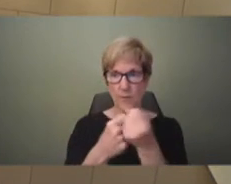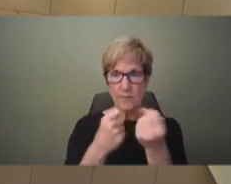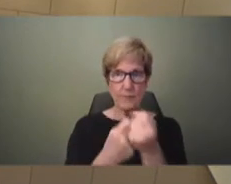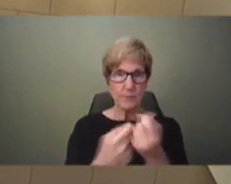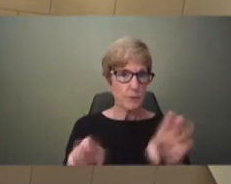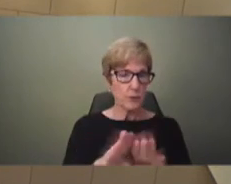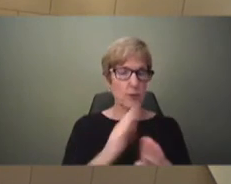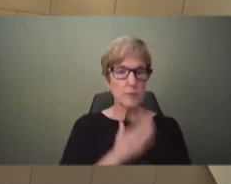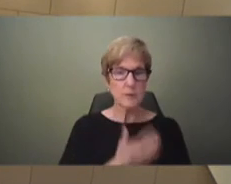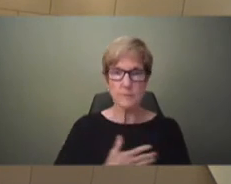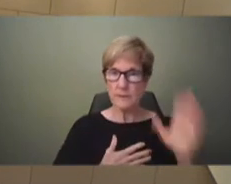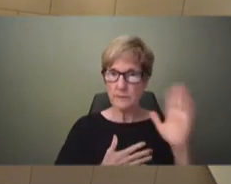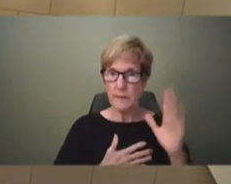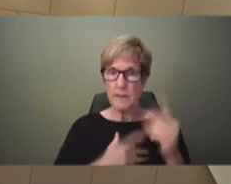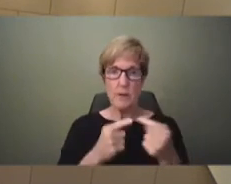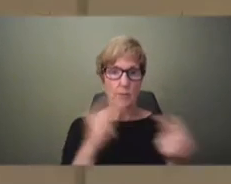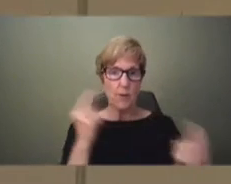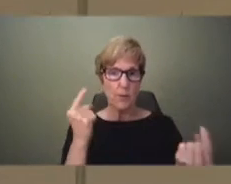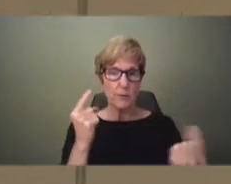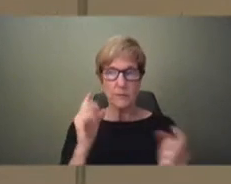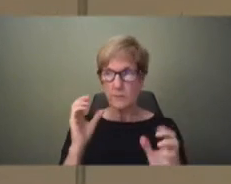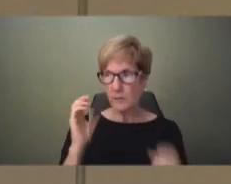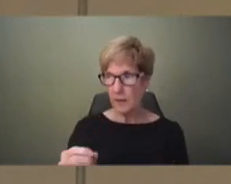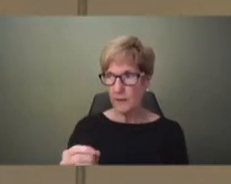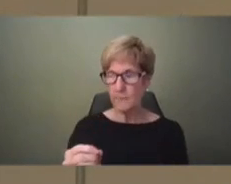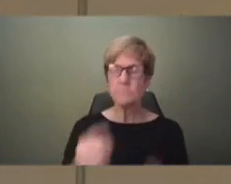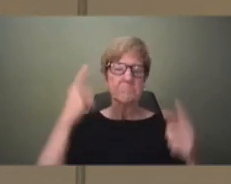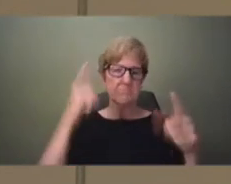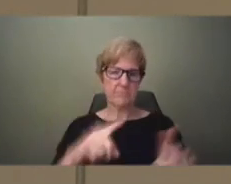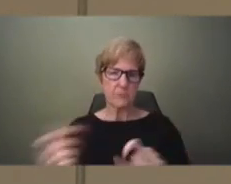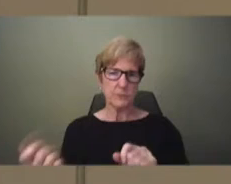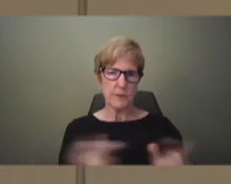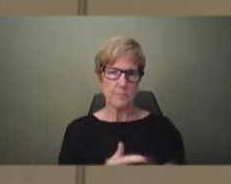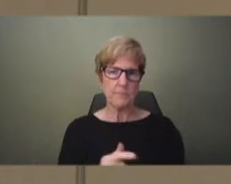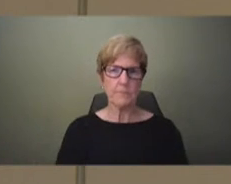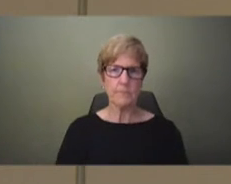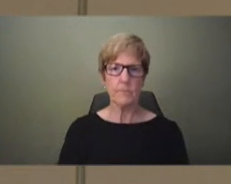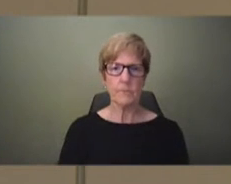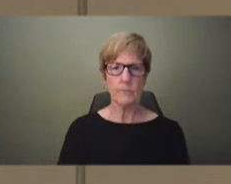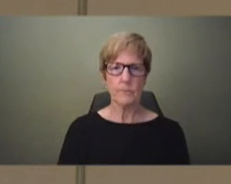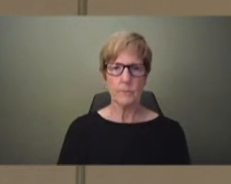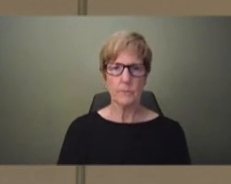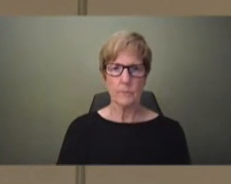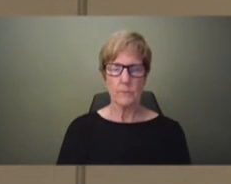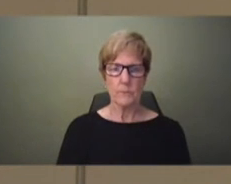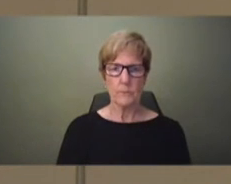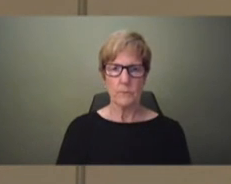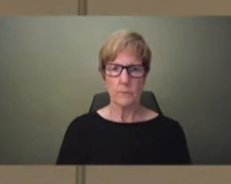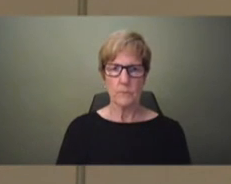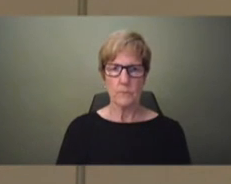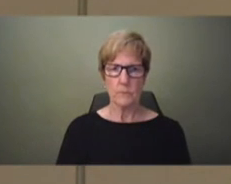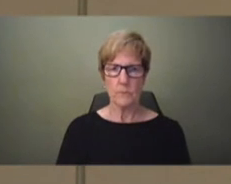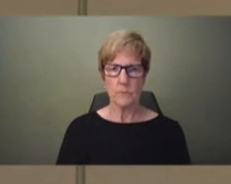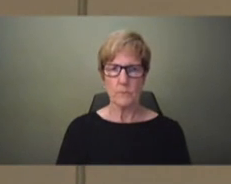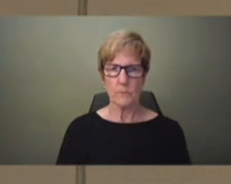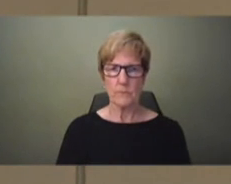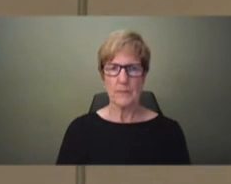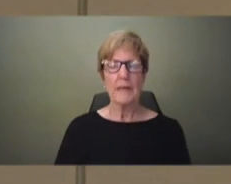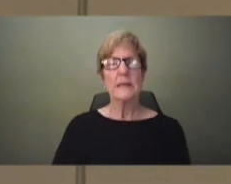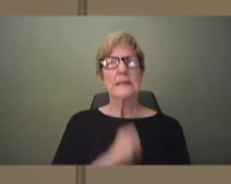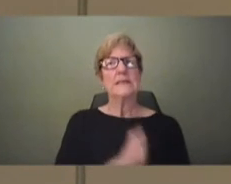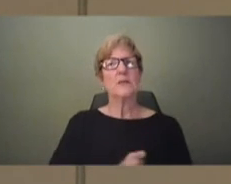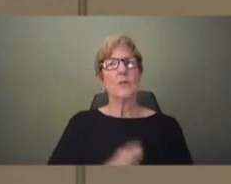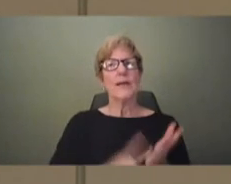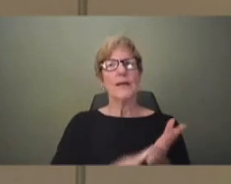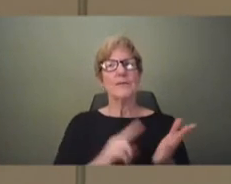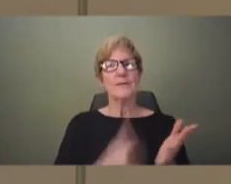hand any oppos here none that is unanimous question sorry no no I'm sorry you have to sign up before I'm signed